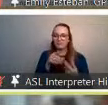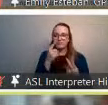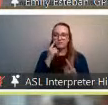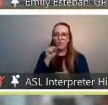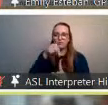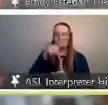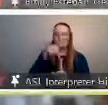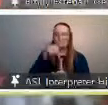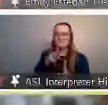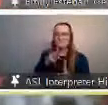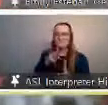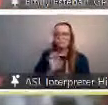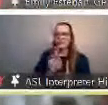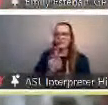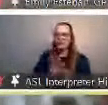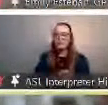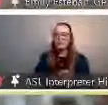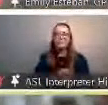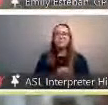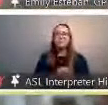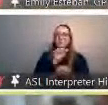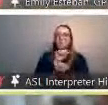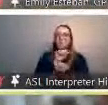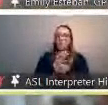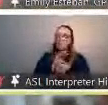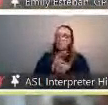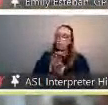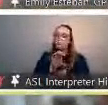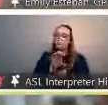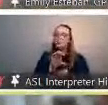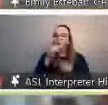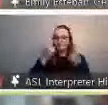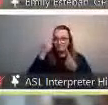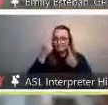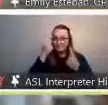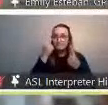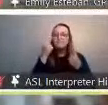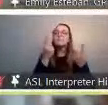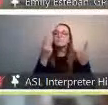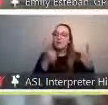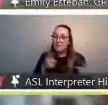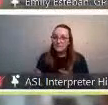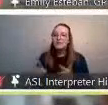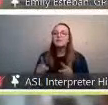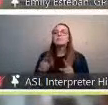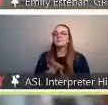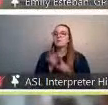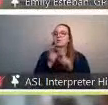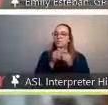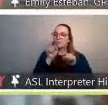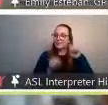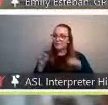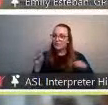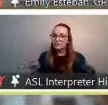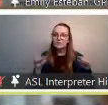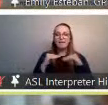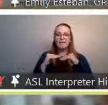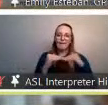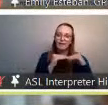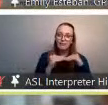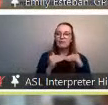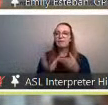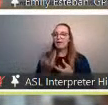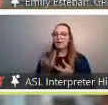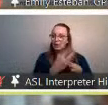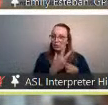There were some workforce considerations that came up as well, particularly in relation to diversity, equity, and inclusion, both as